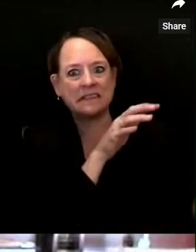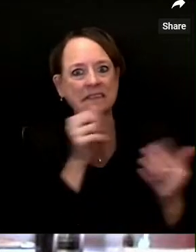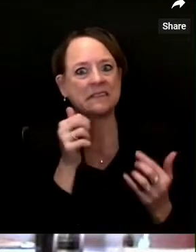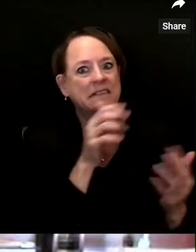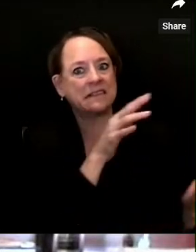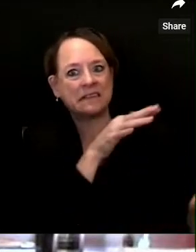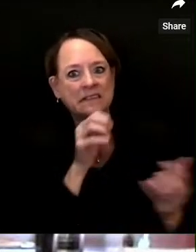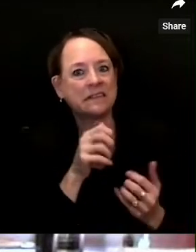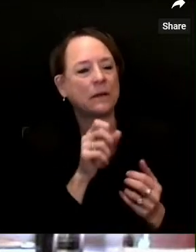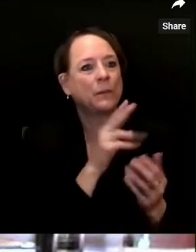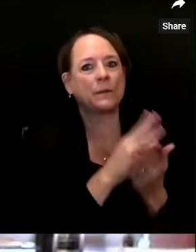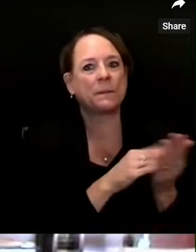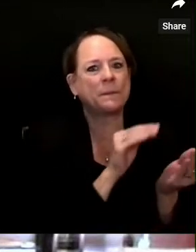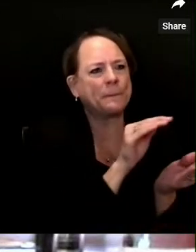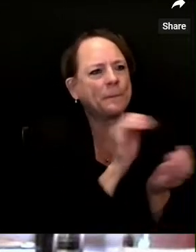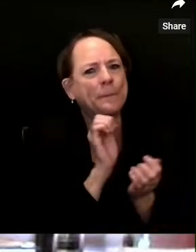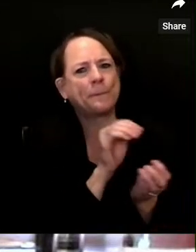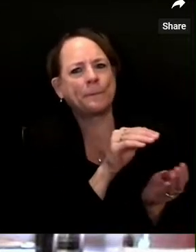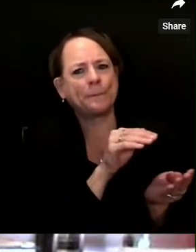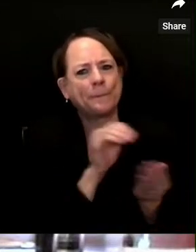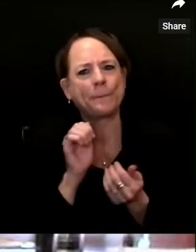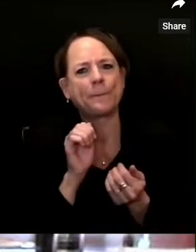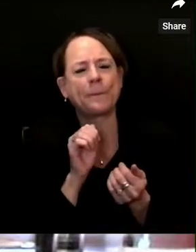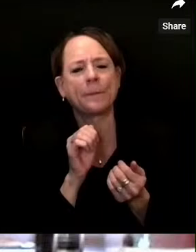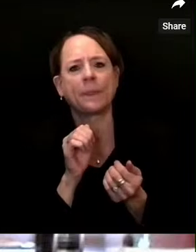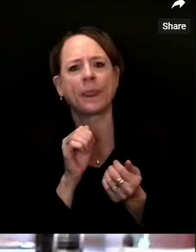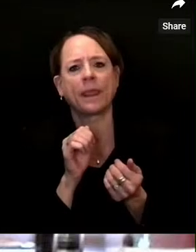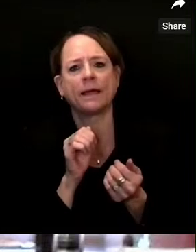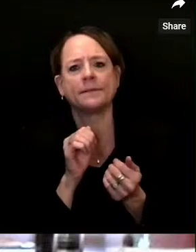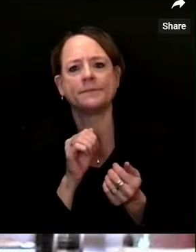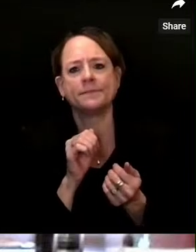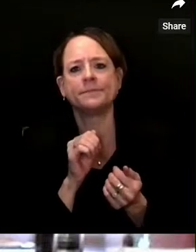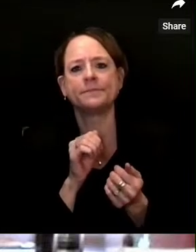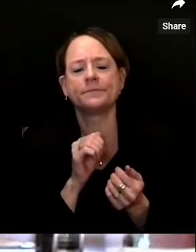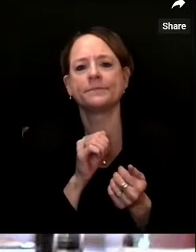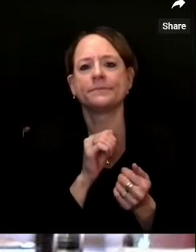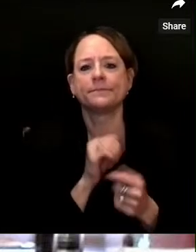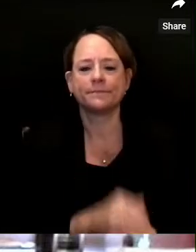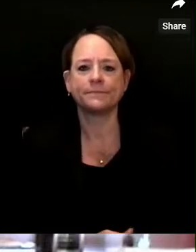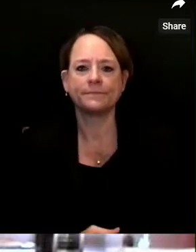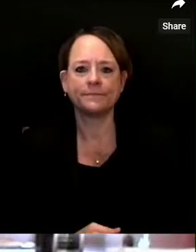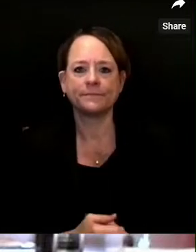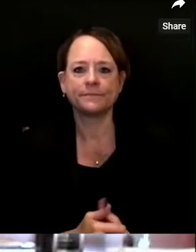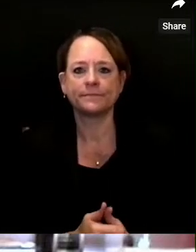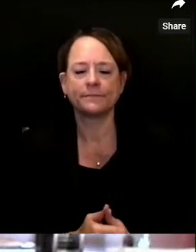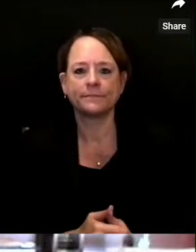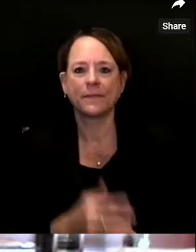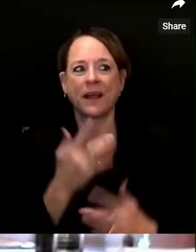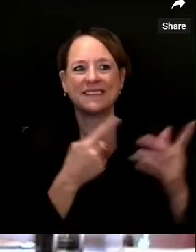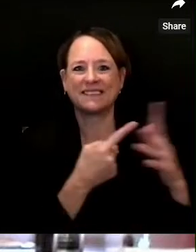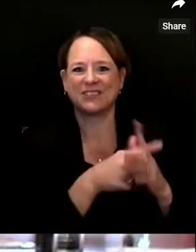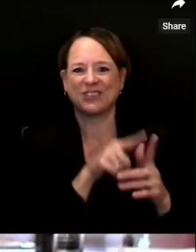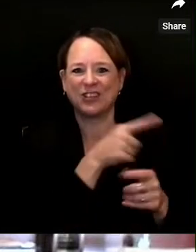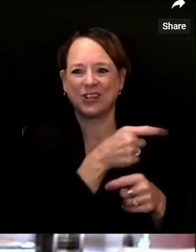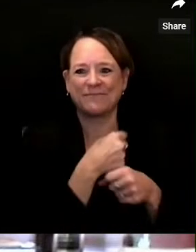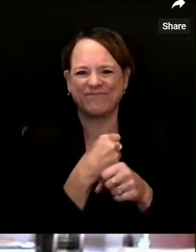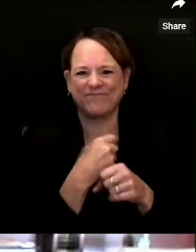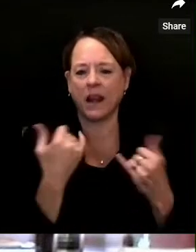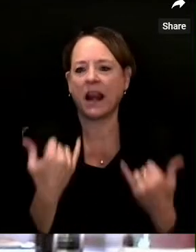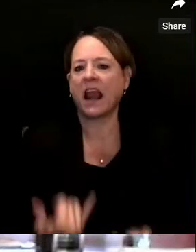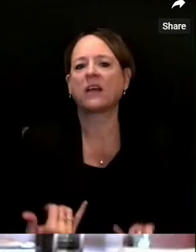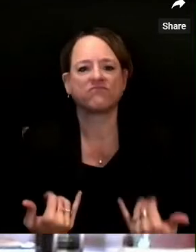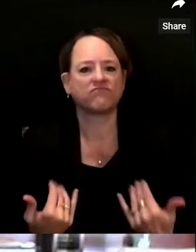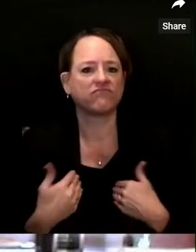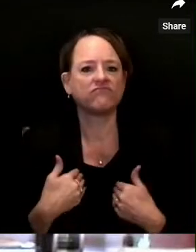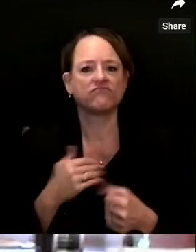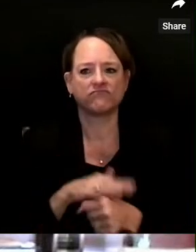early ramp up of the supply. It is also the case that we are now really focusing on no